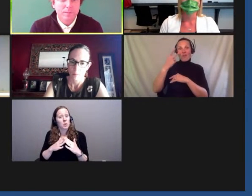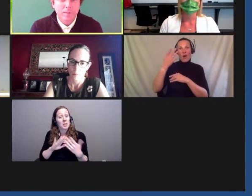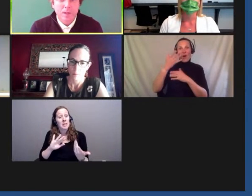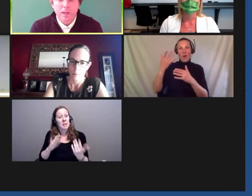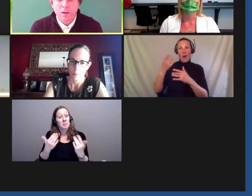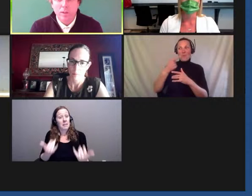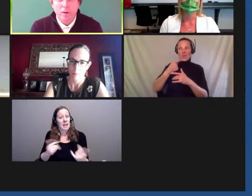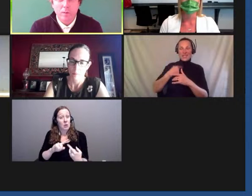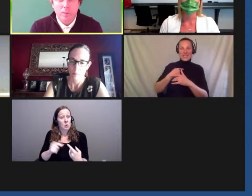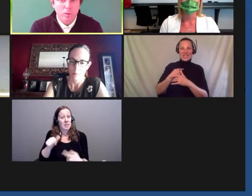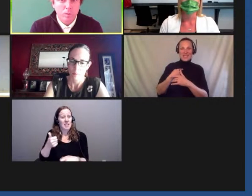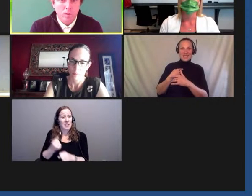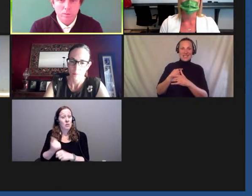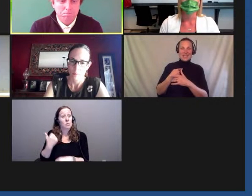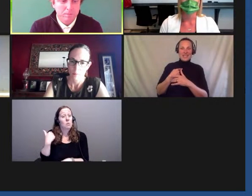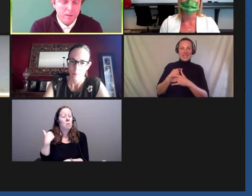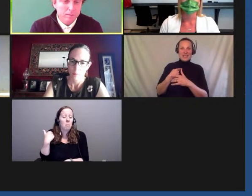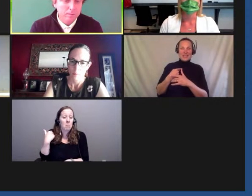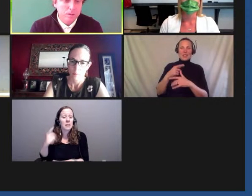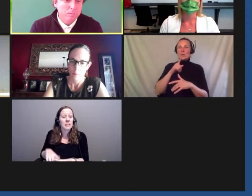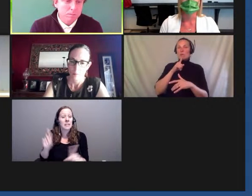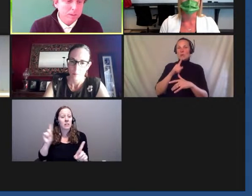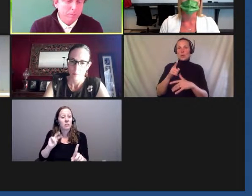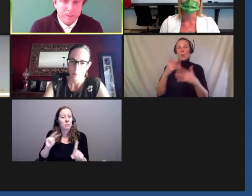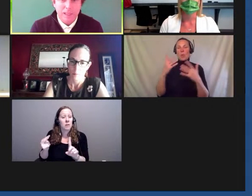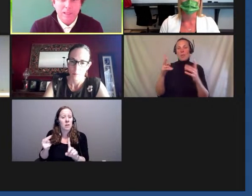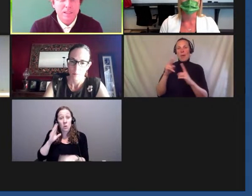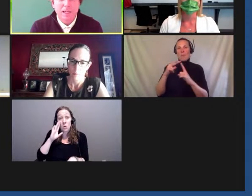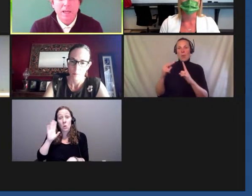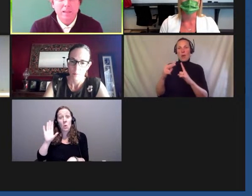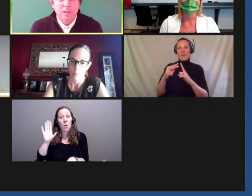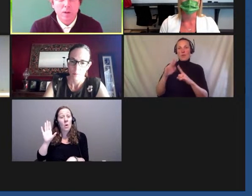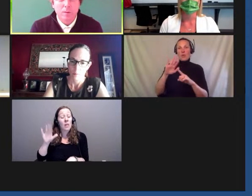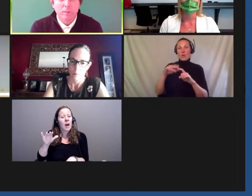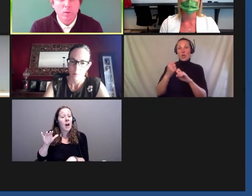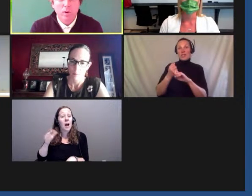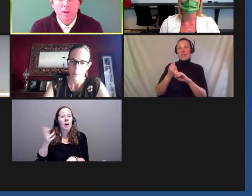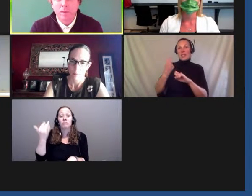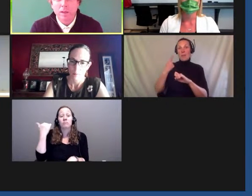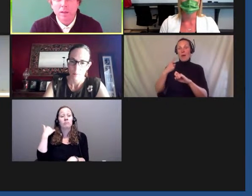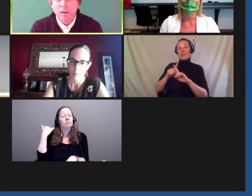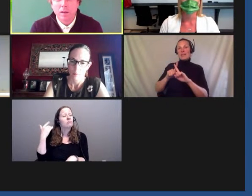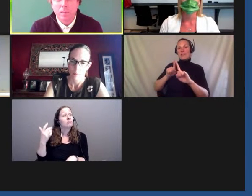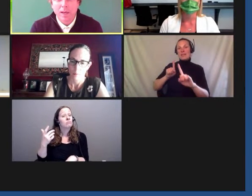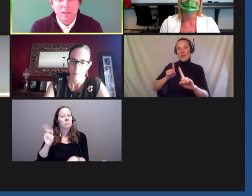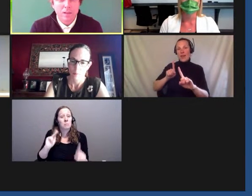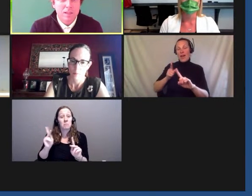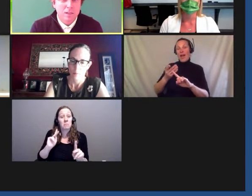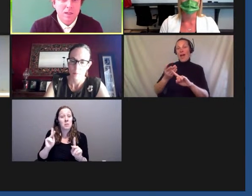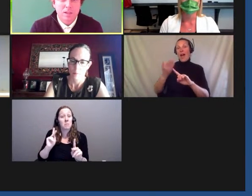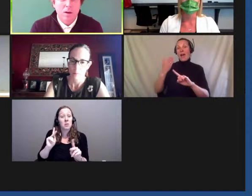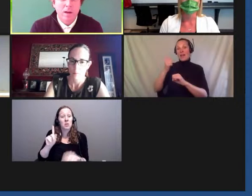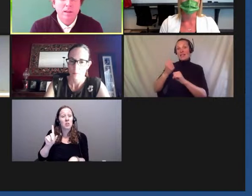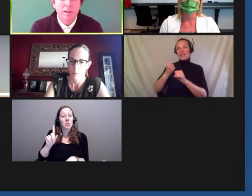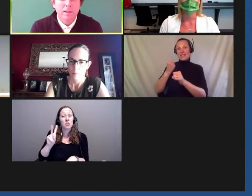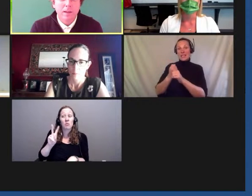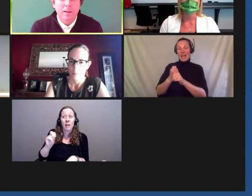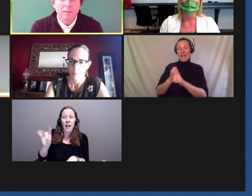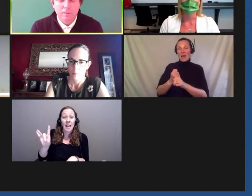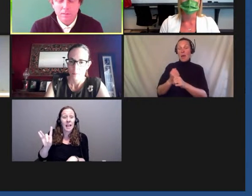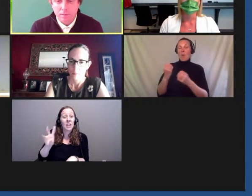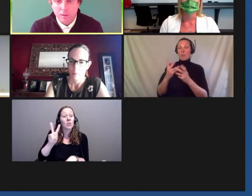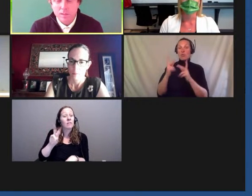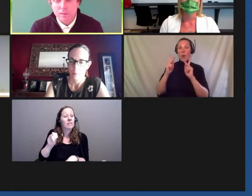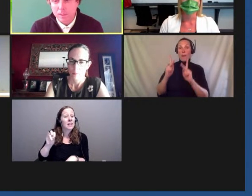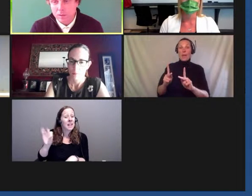ago. I know there are people who were just completely set against the green bin program back in 2008, 2009,